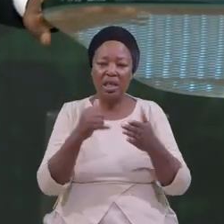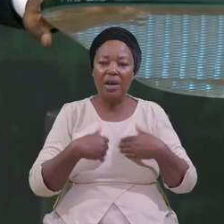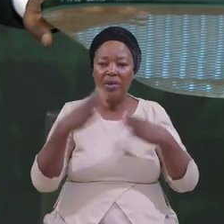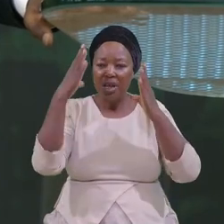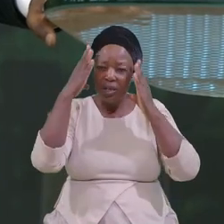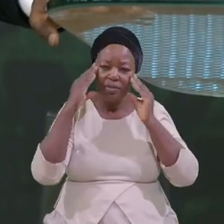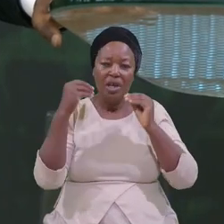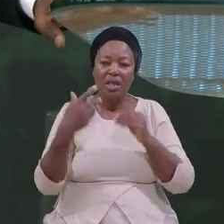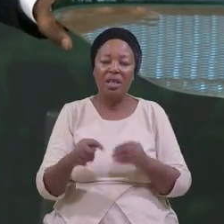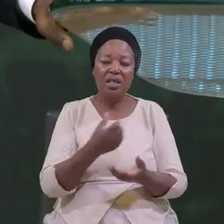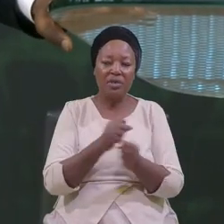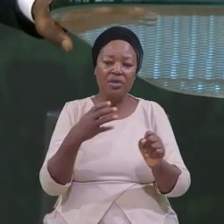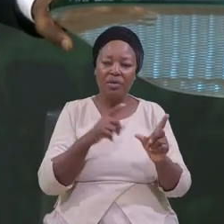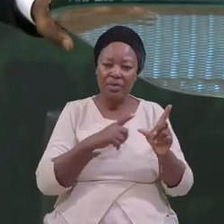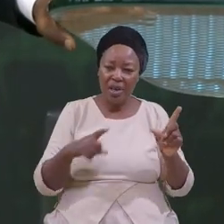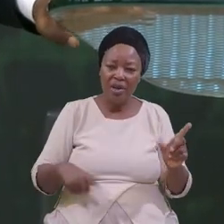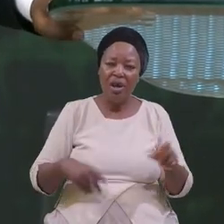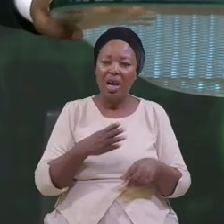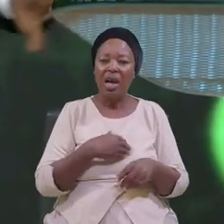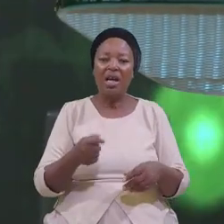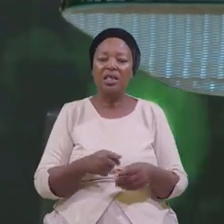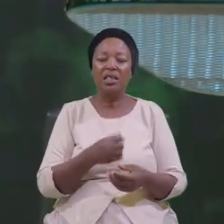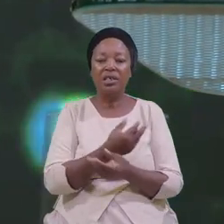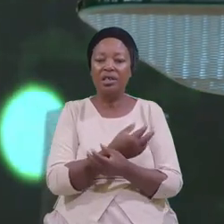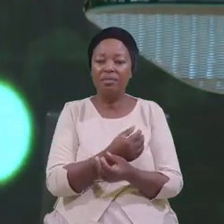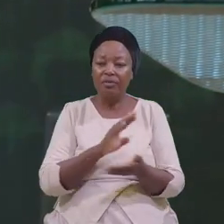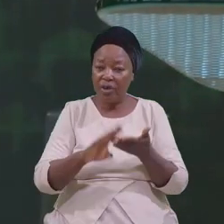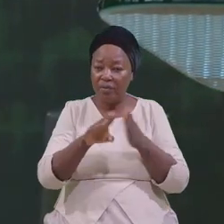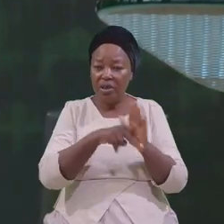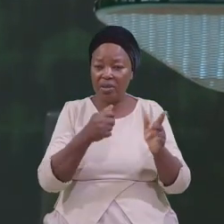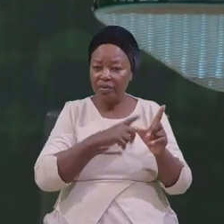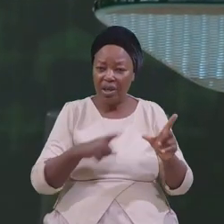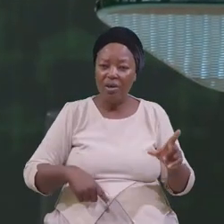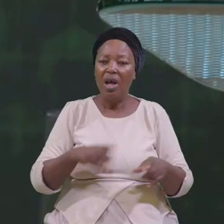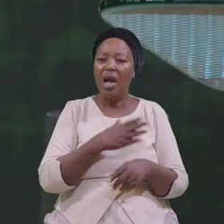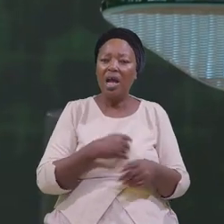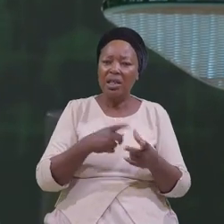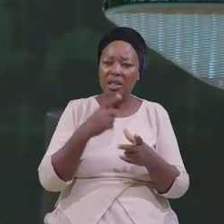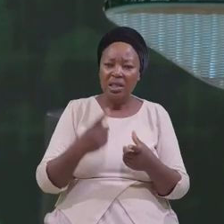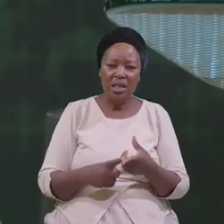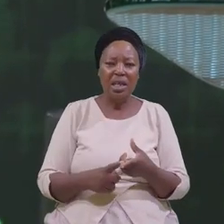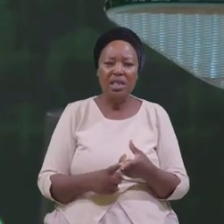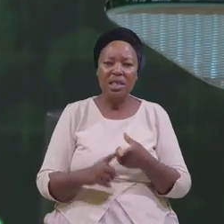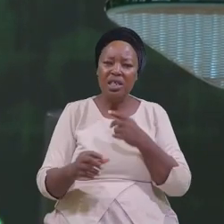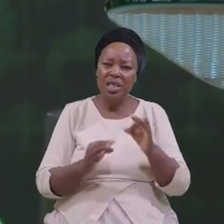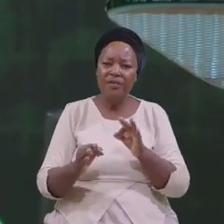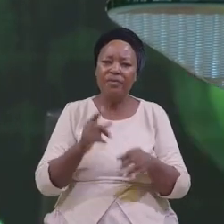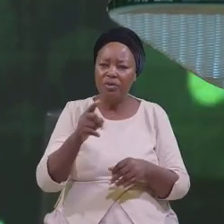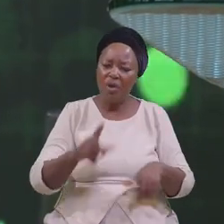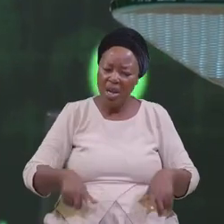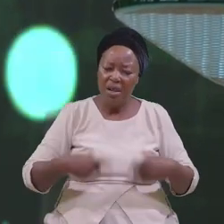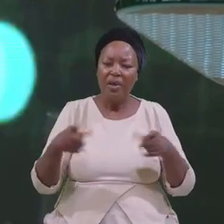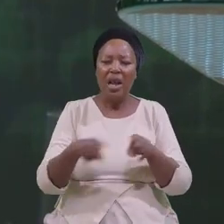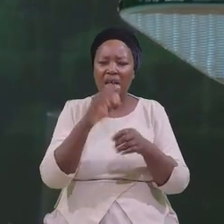the salvation of the Lord and the redemption of the Lord. And then if you do like that, if you live